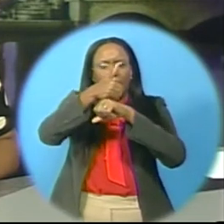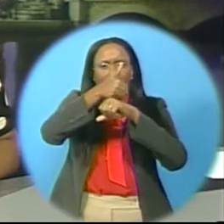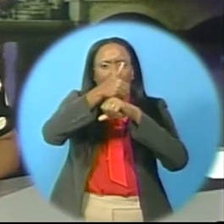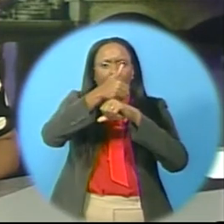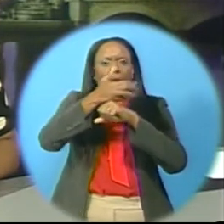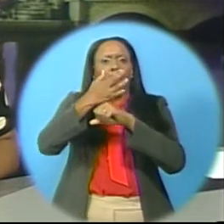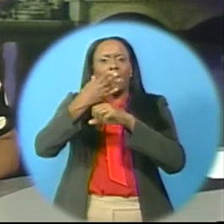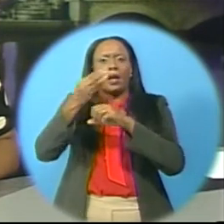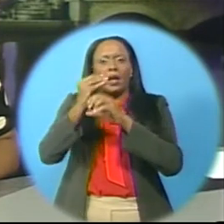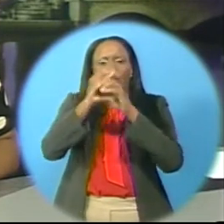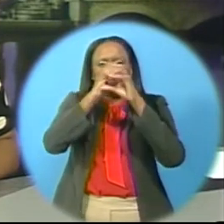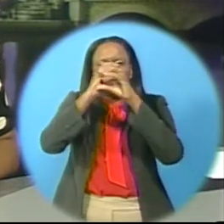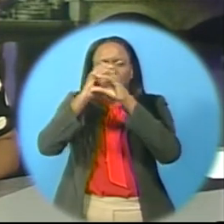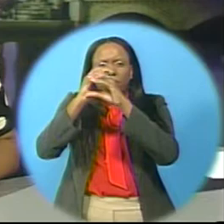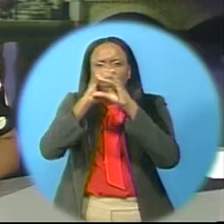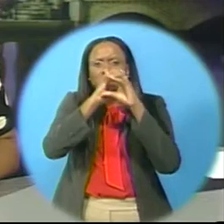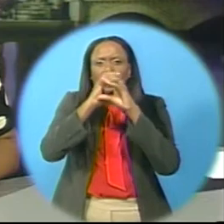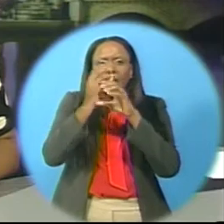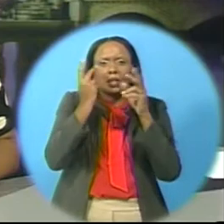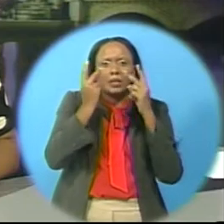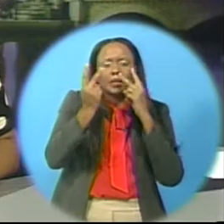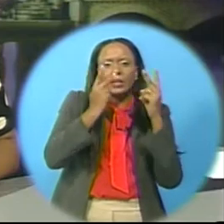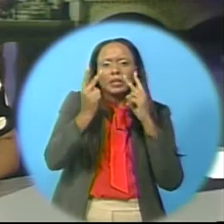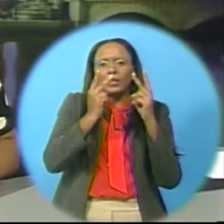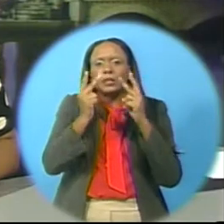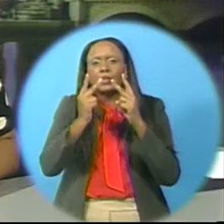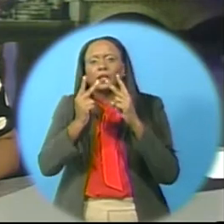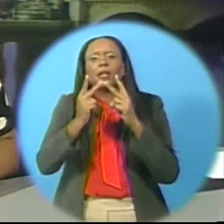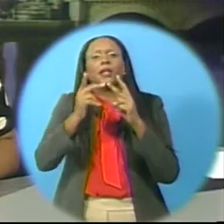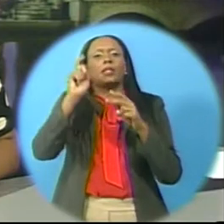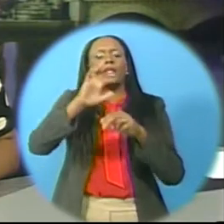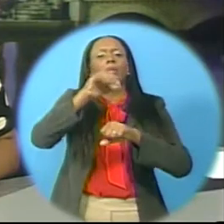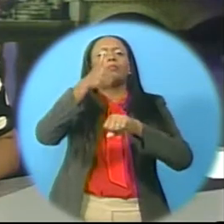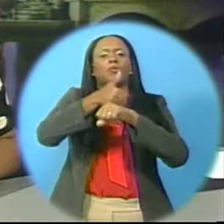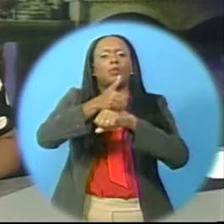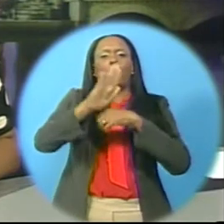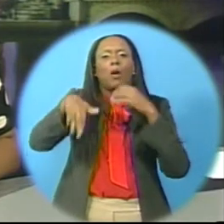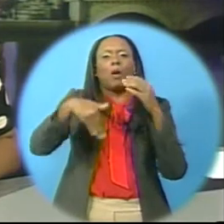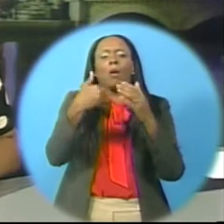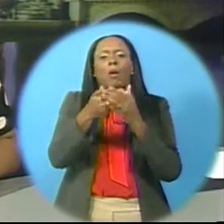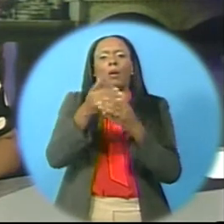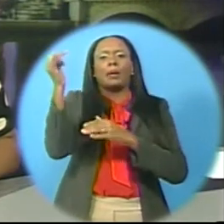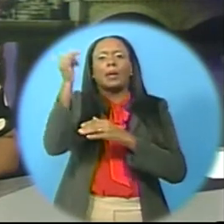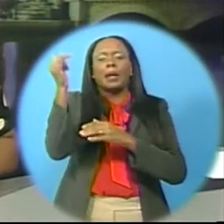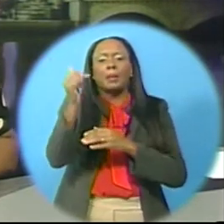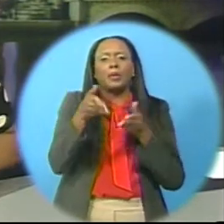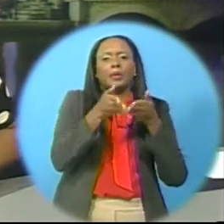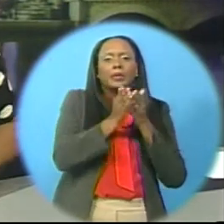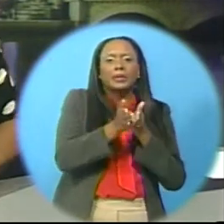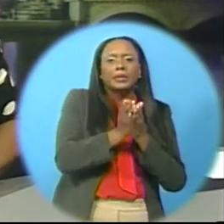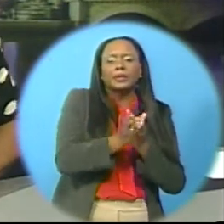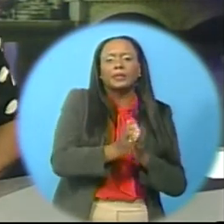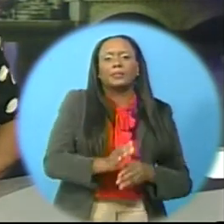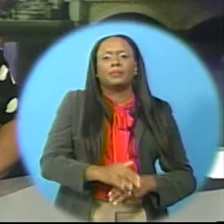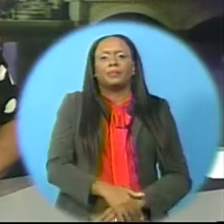today's Barbados, there is no reason why cameras should not be installed at its ports of entry.